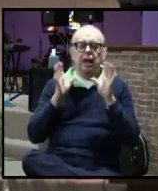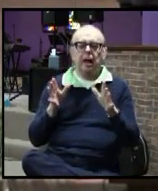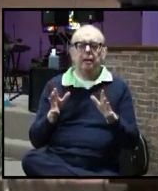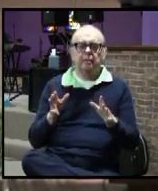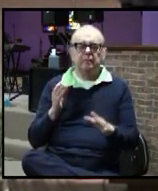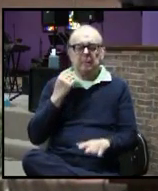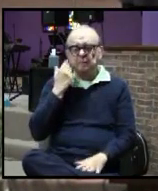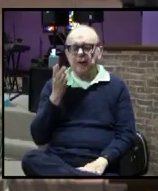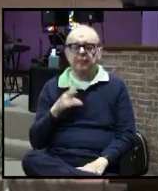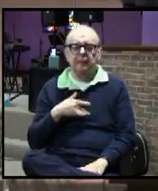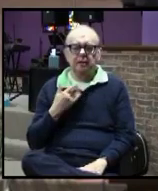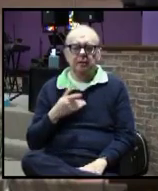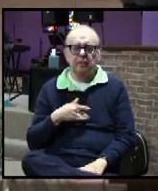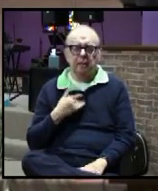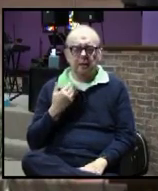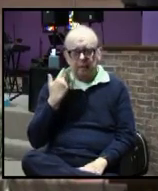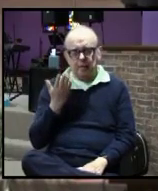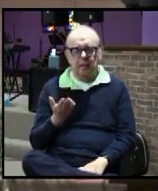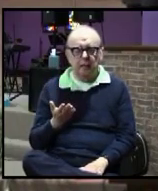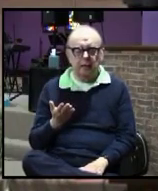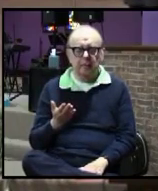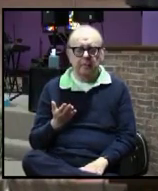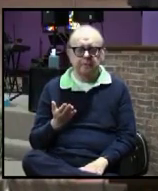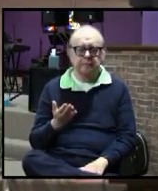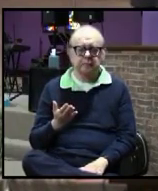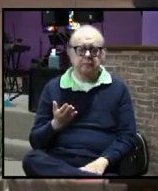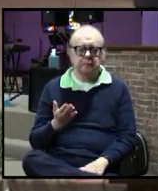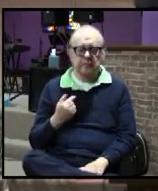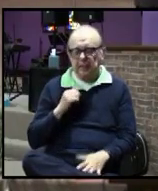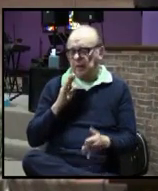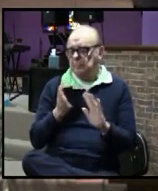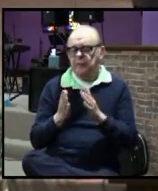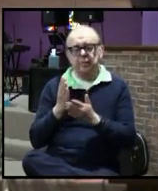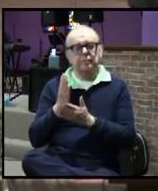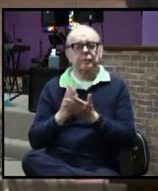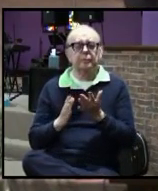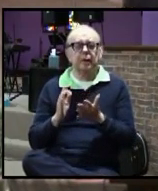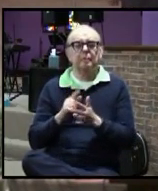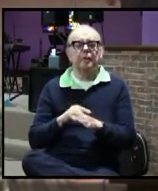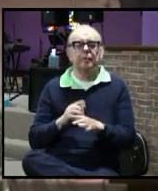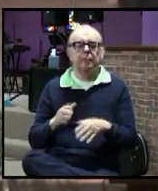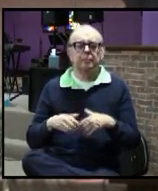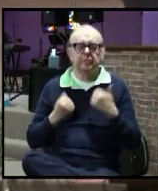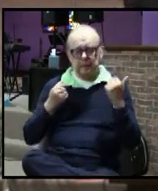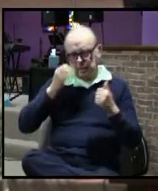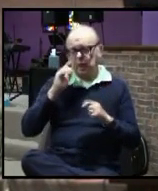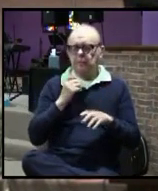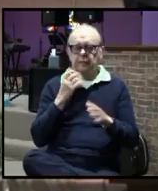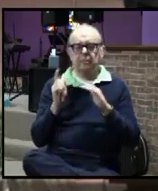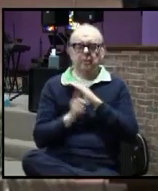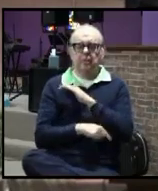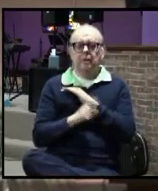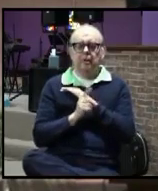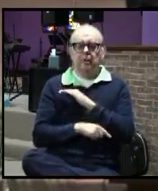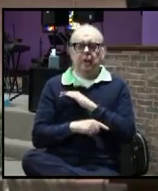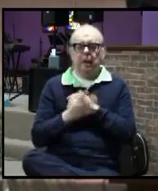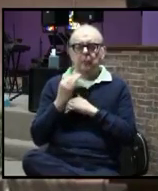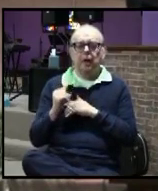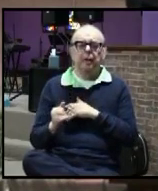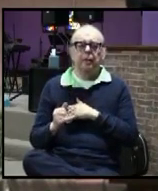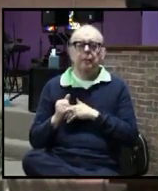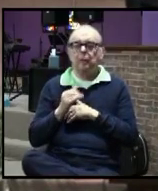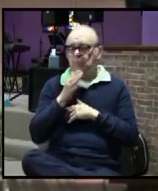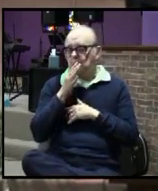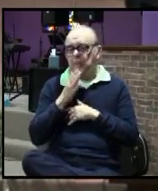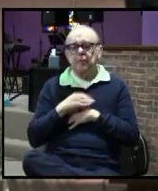The prostitutes felt that they were prostitutes because they had messed up sometime earlier in their life and God was punishing them, and that's why they were